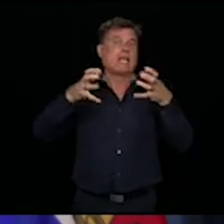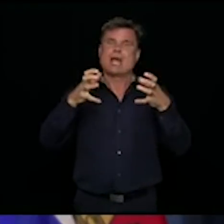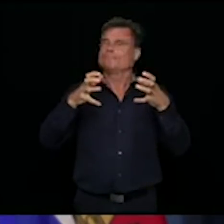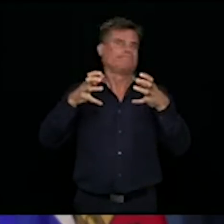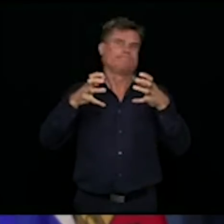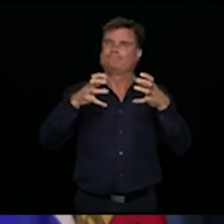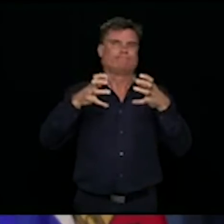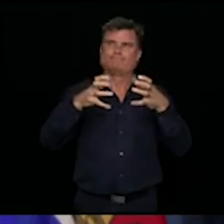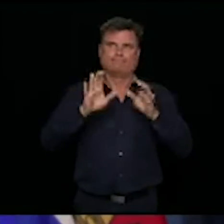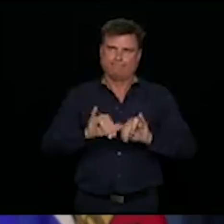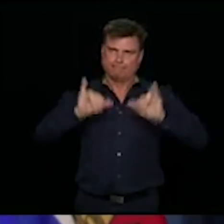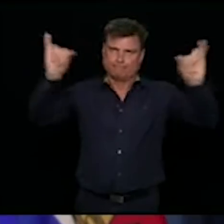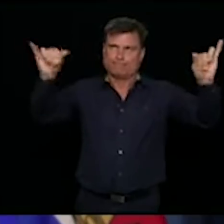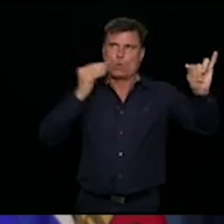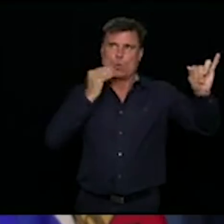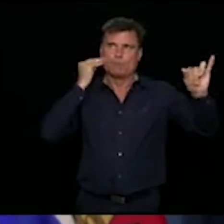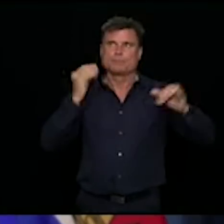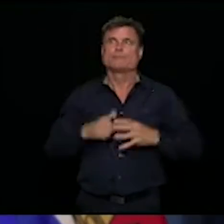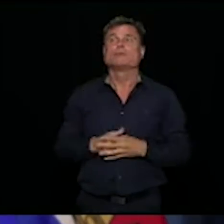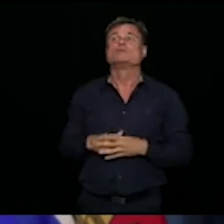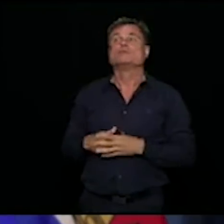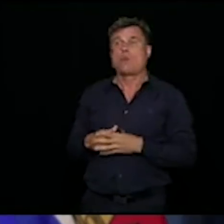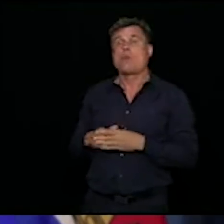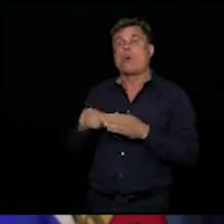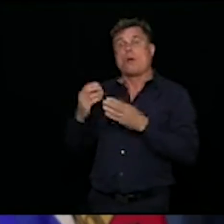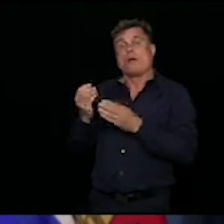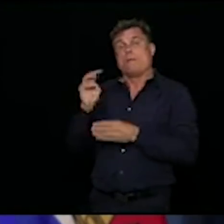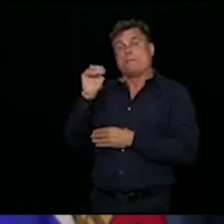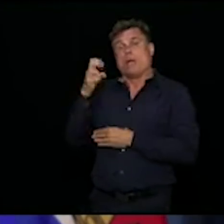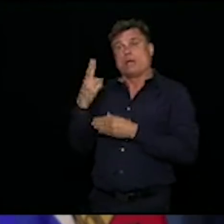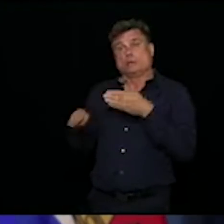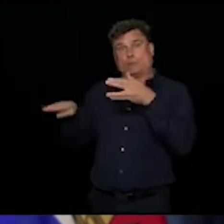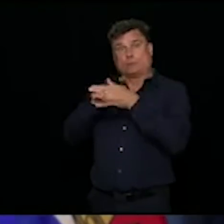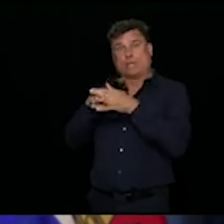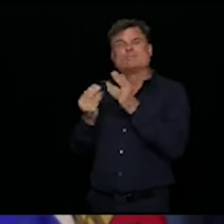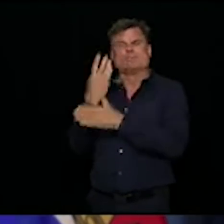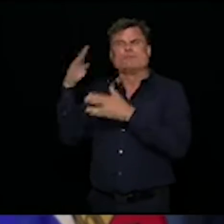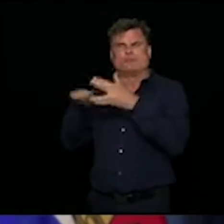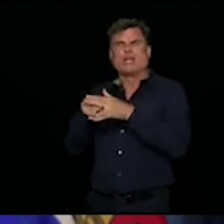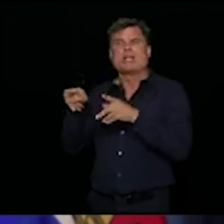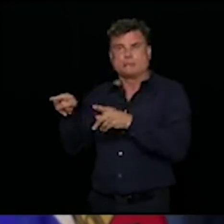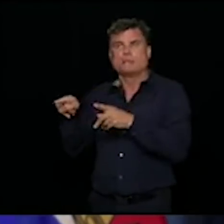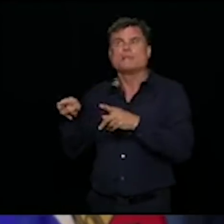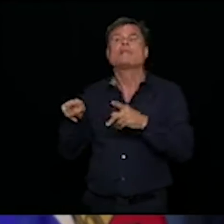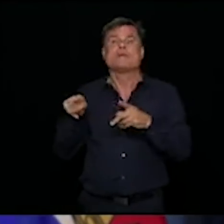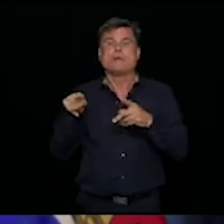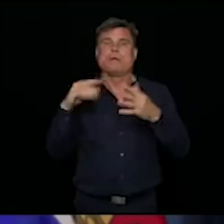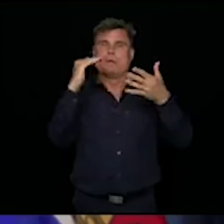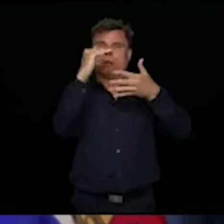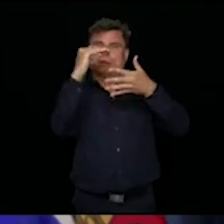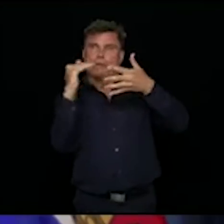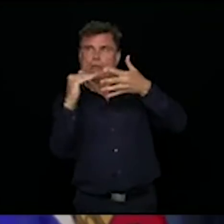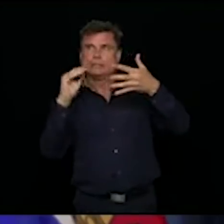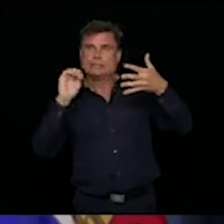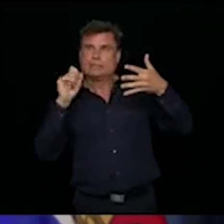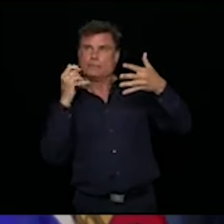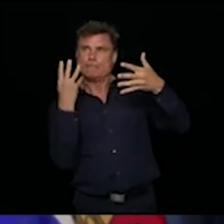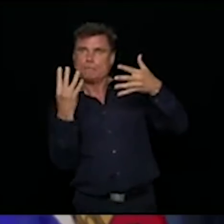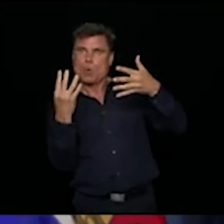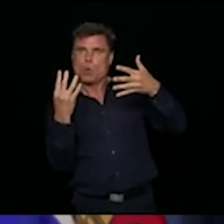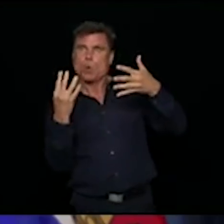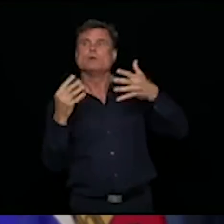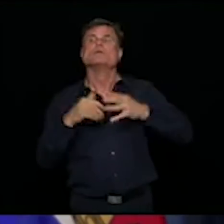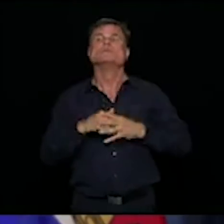all in-class learning in British Columbia. After the March break, we moved to Stage 4, which meant that and allowed for